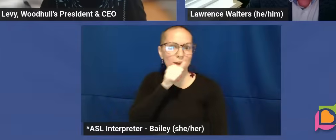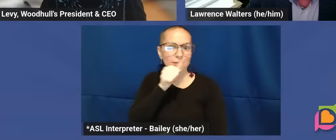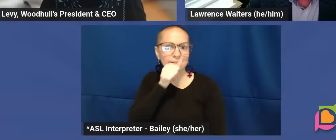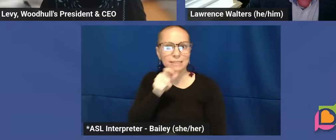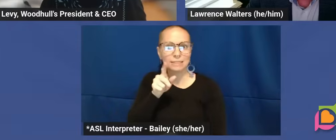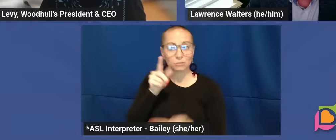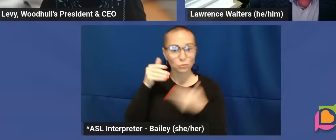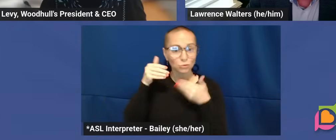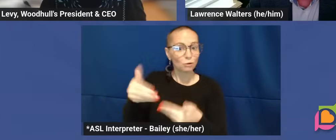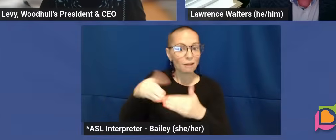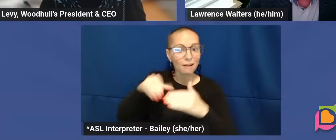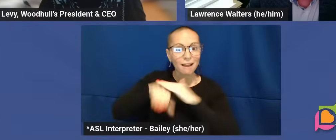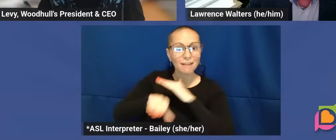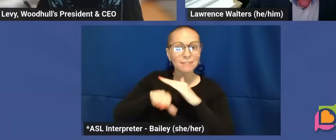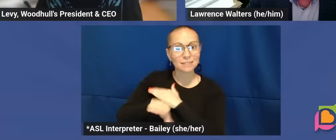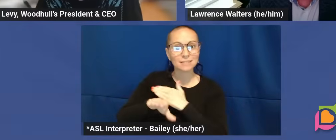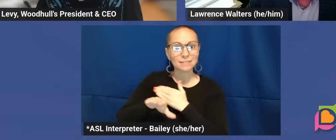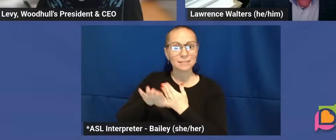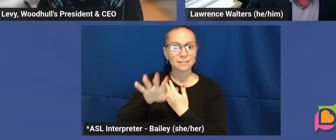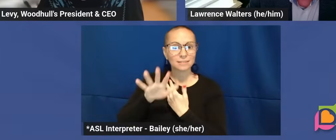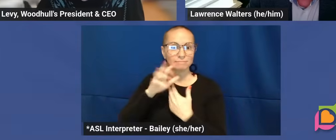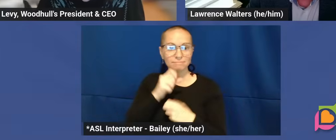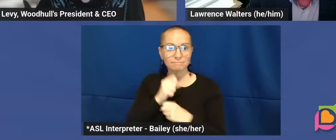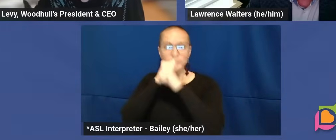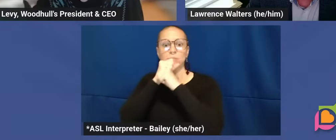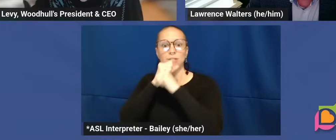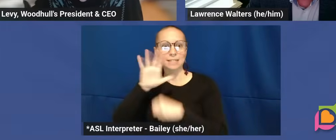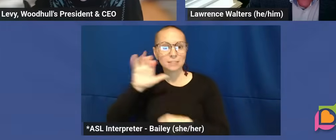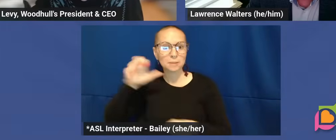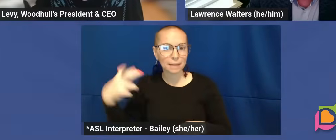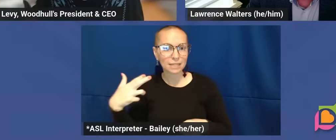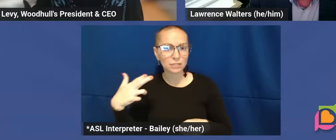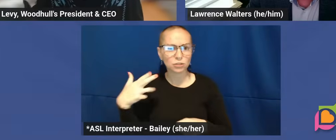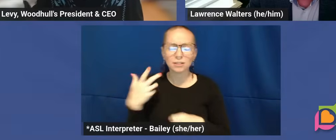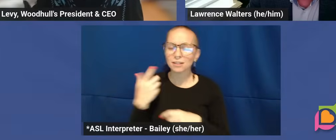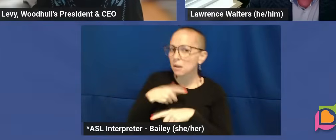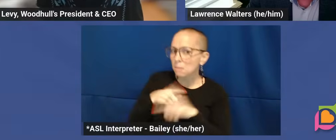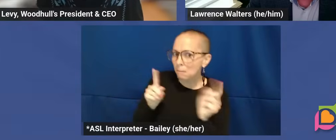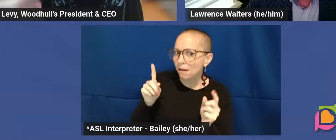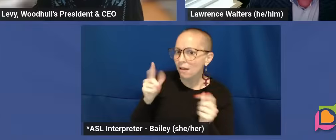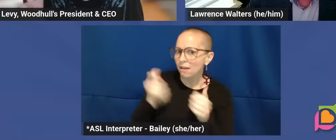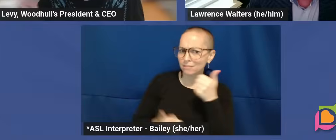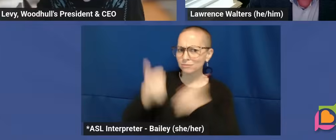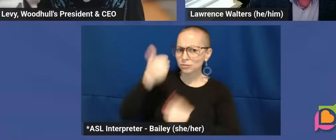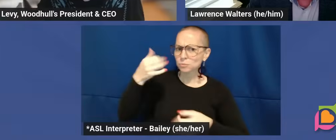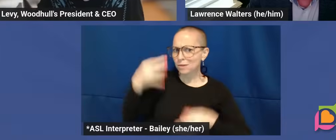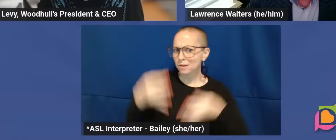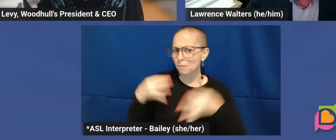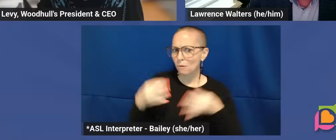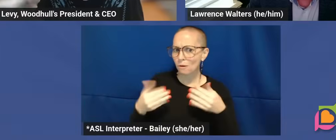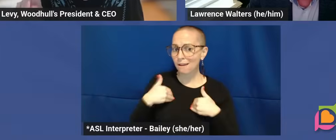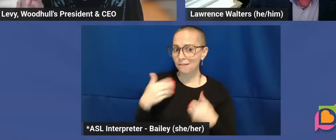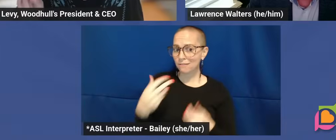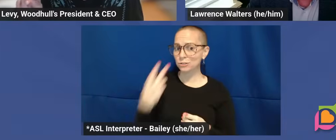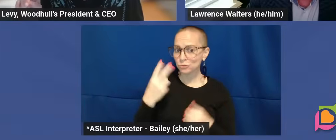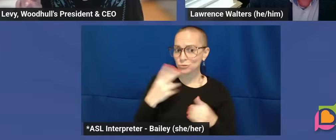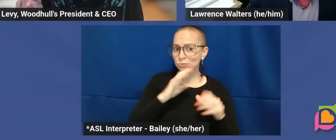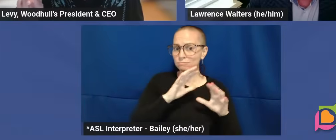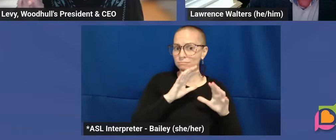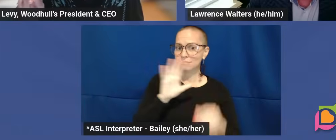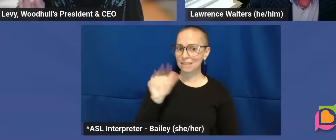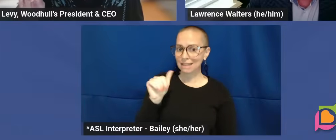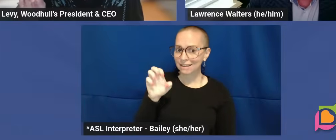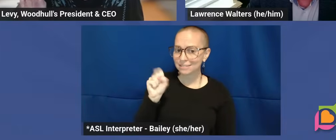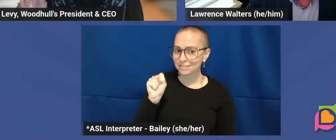access constitutionally protected speech. And therein, didn't the Supreme Court, weren't there two cases that